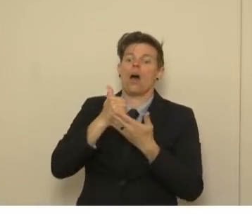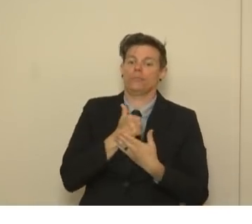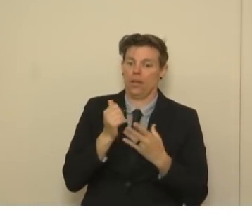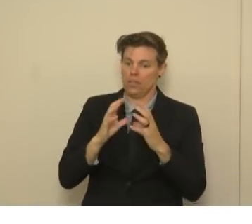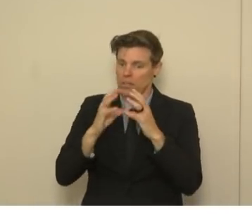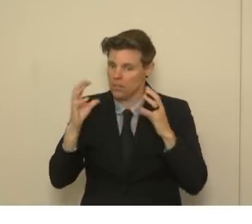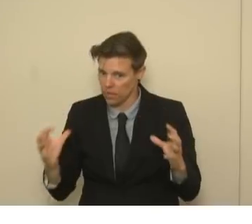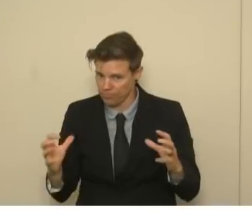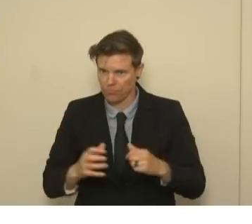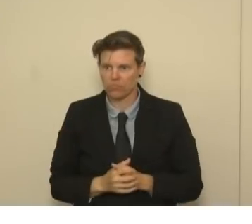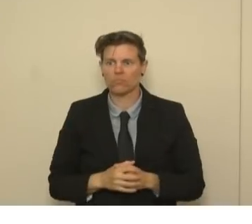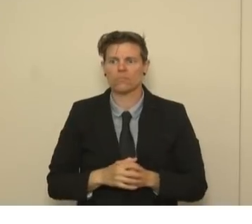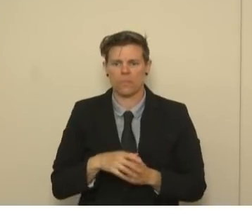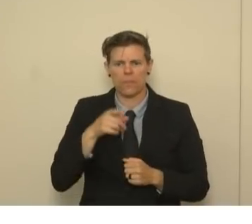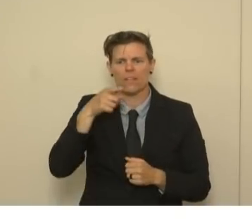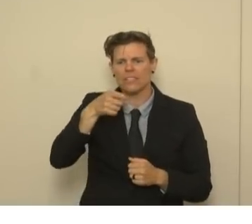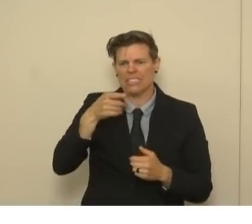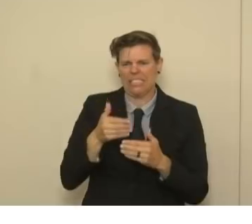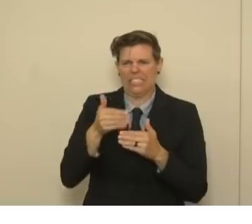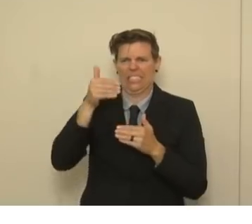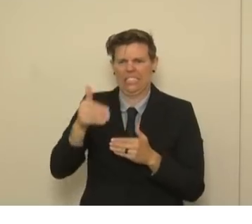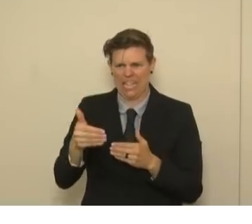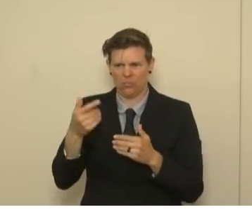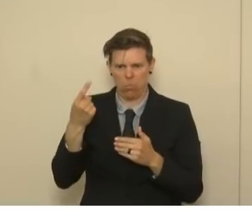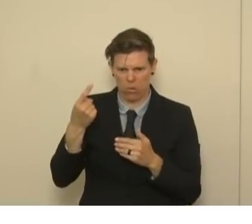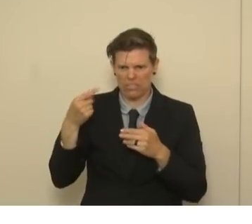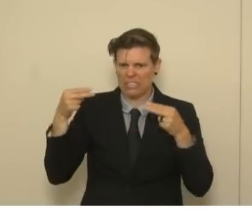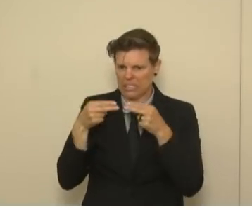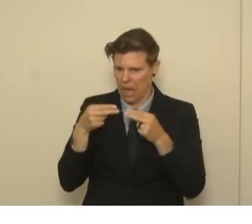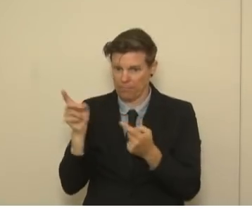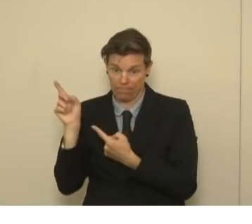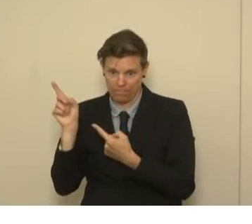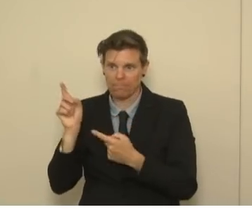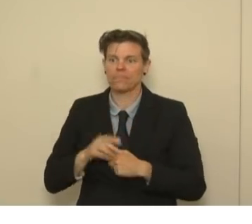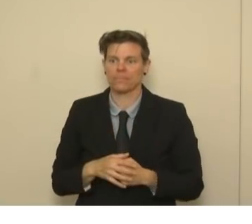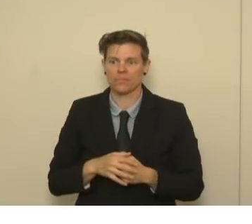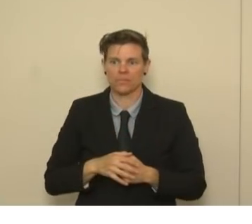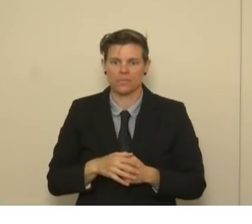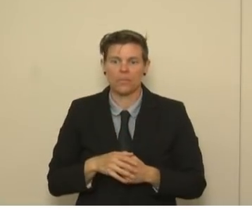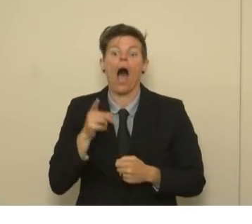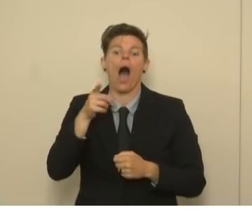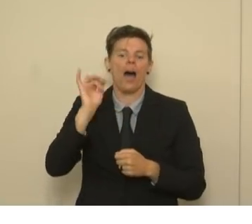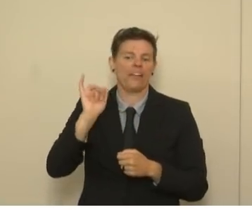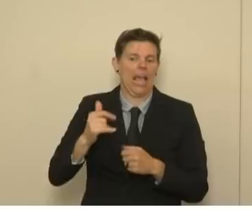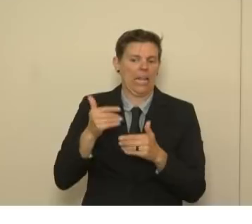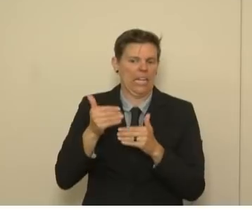Maybe it's not the next slide. Could you go one more just to see what we've got?